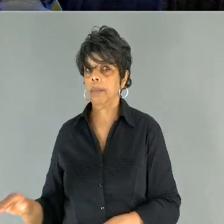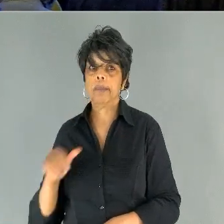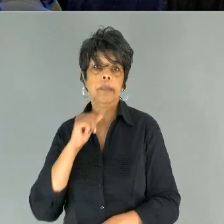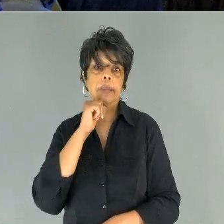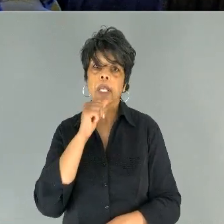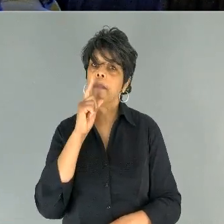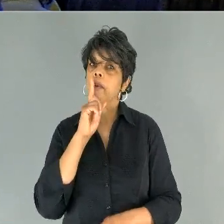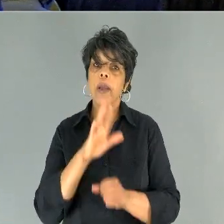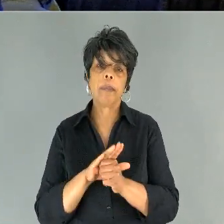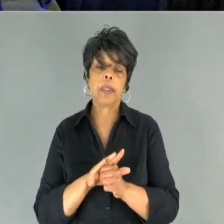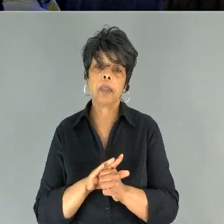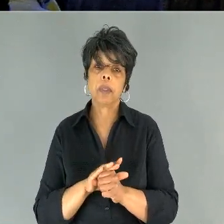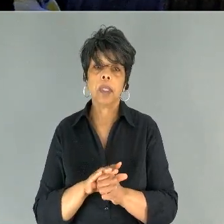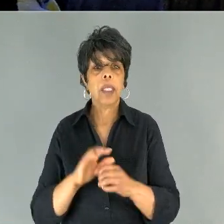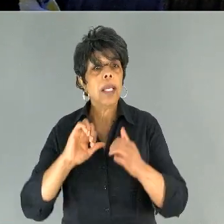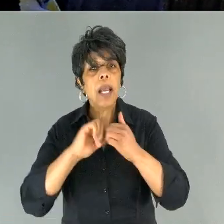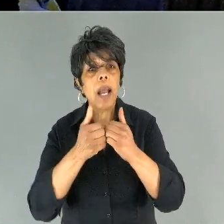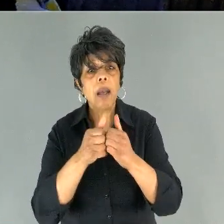How do you not know